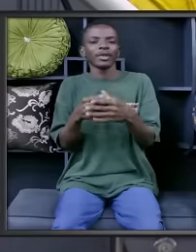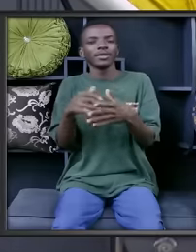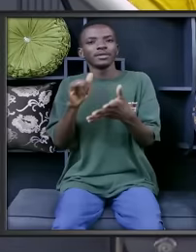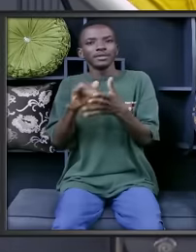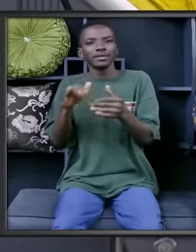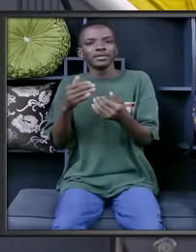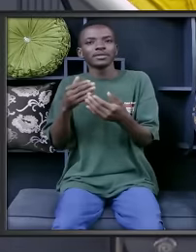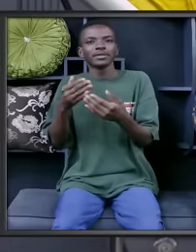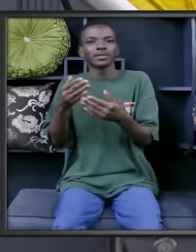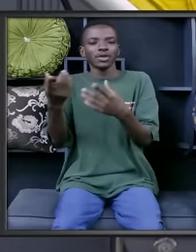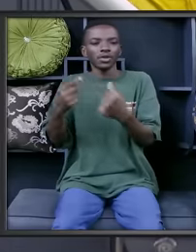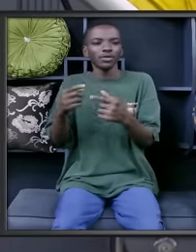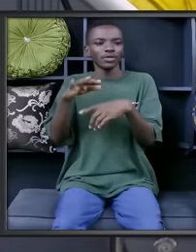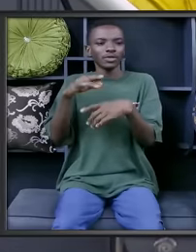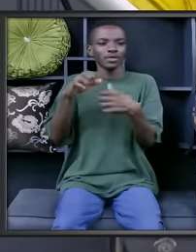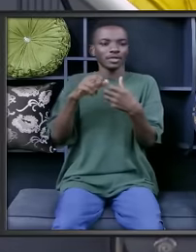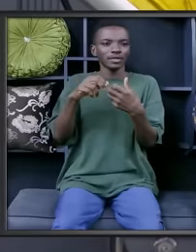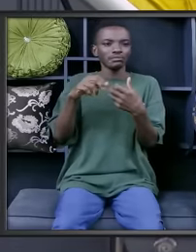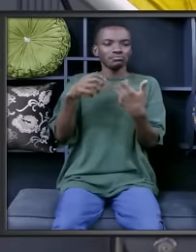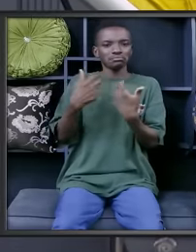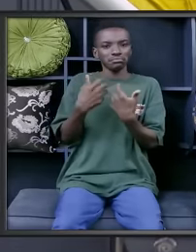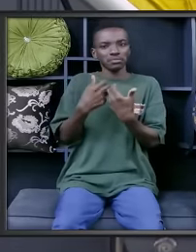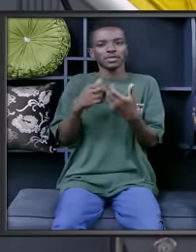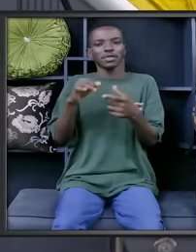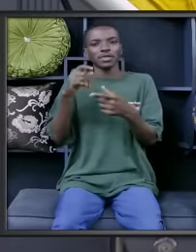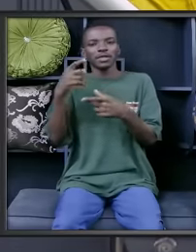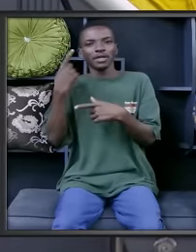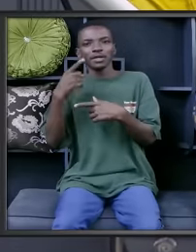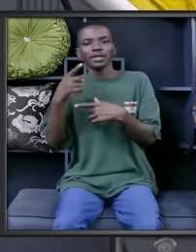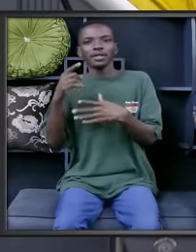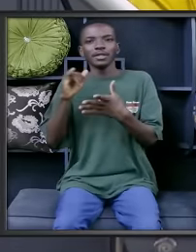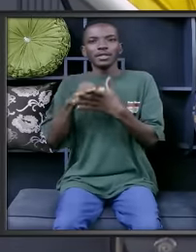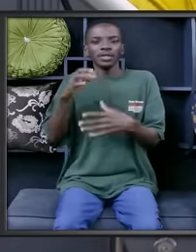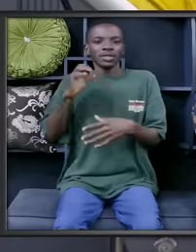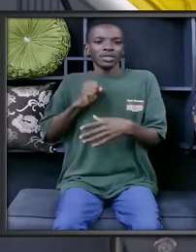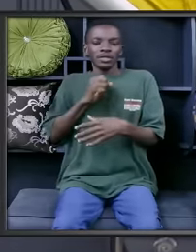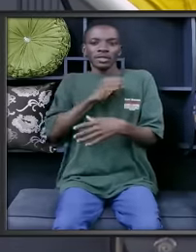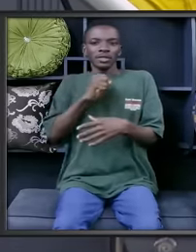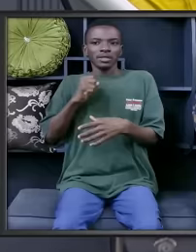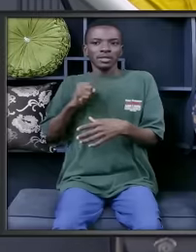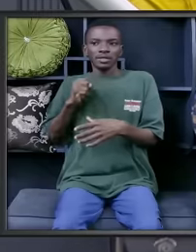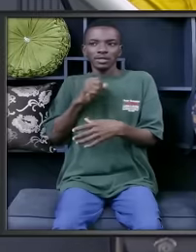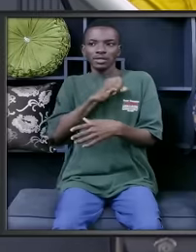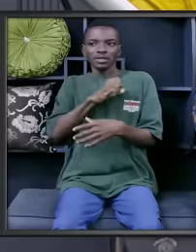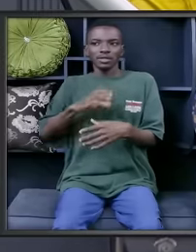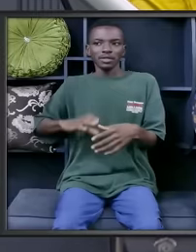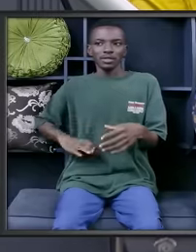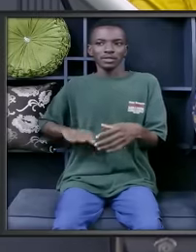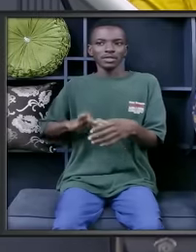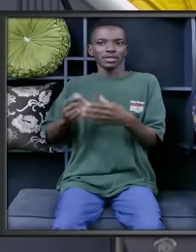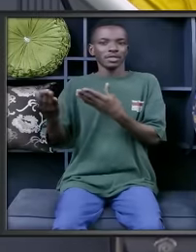then carry me come for the case. Then for him people to put mouth and our chief too, Chief Odono. Chief Eze